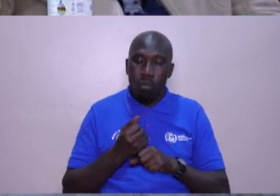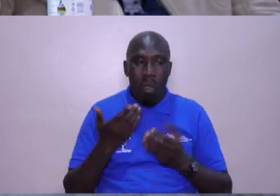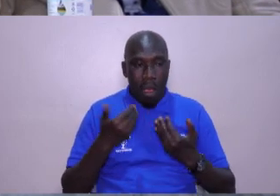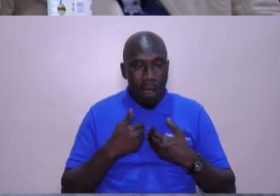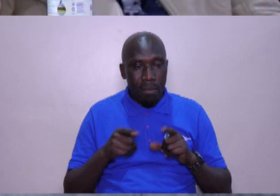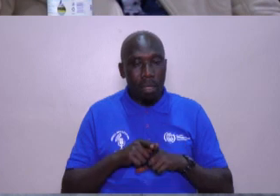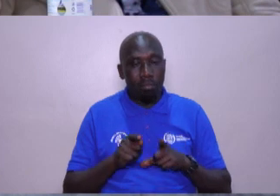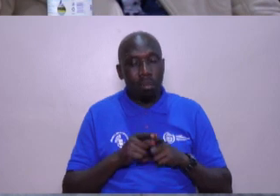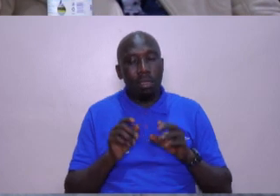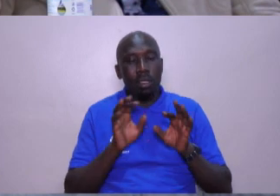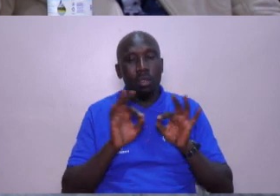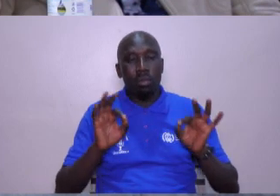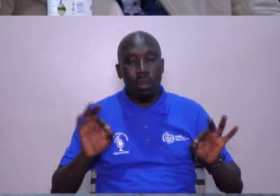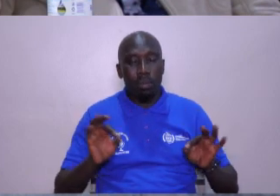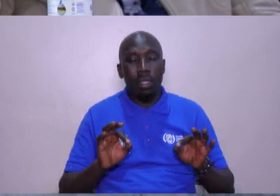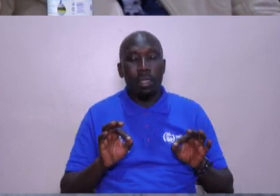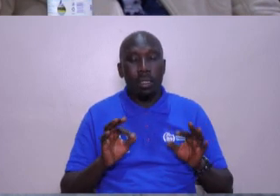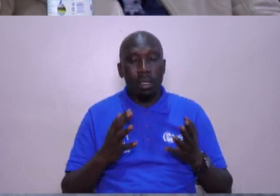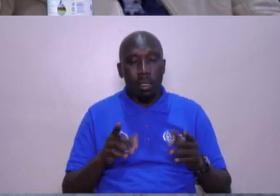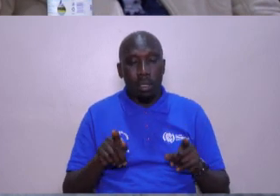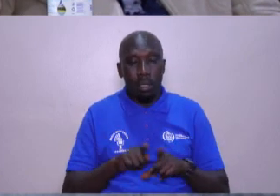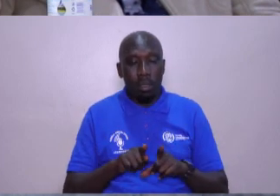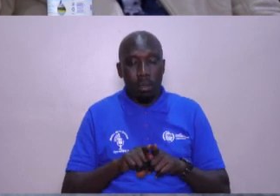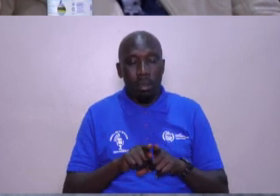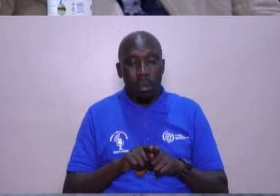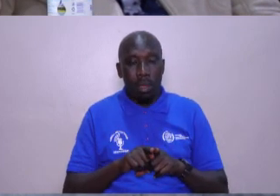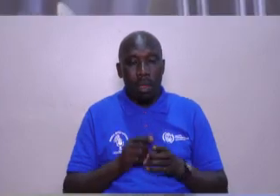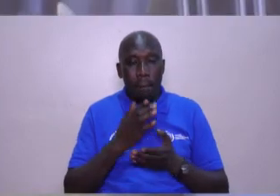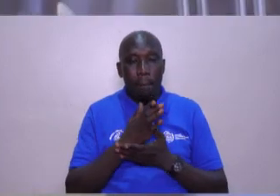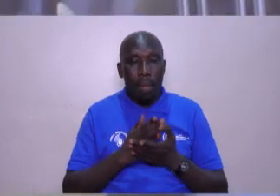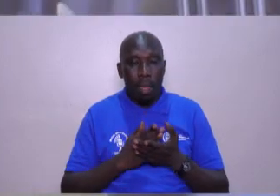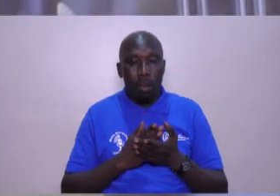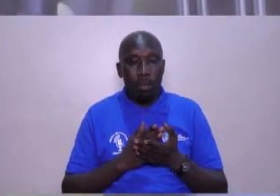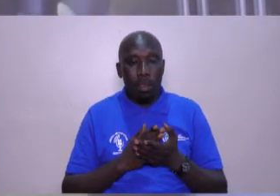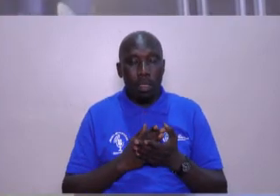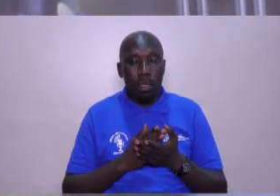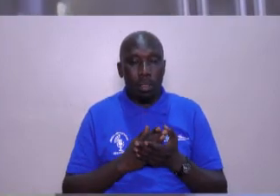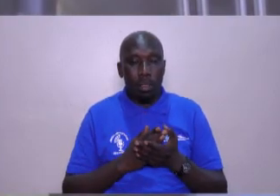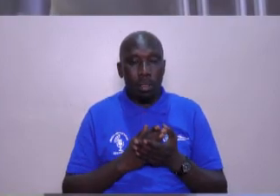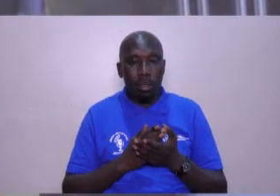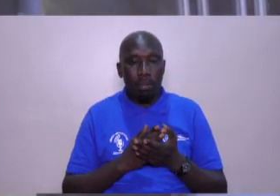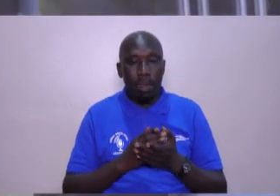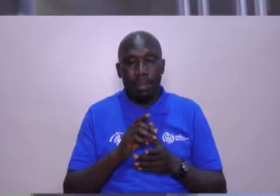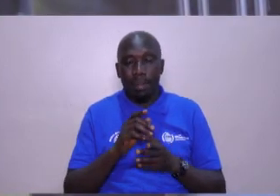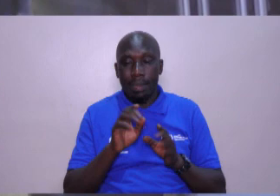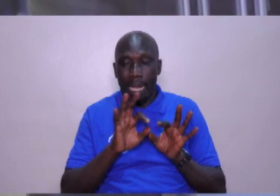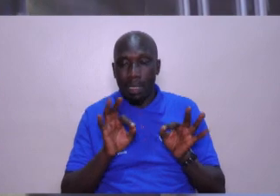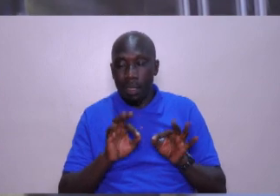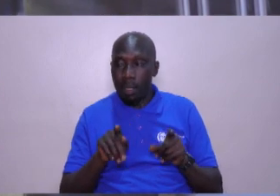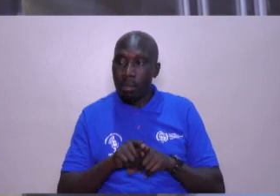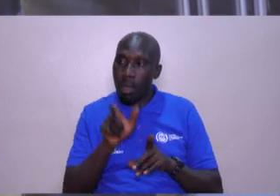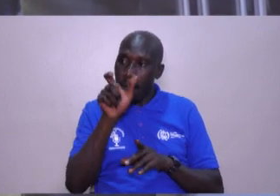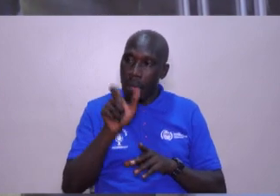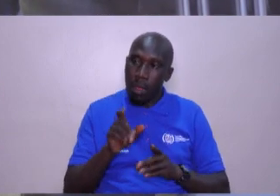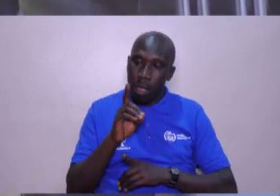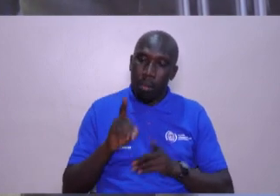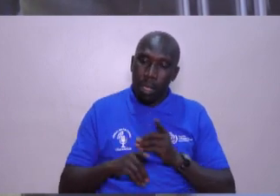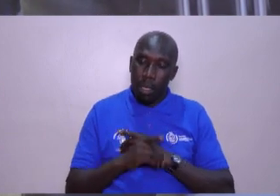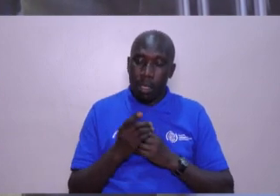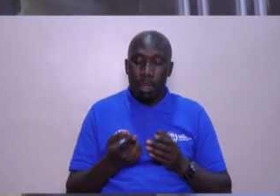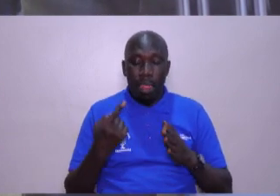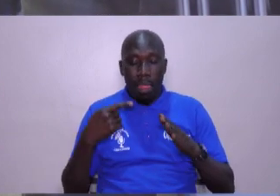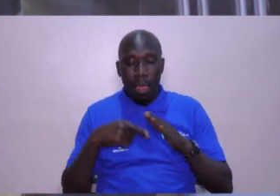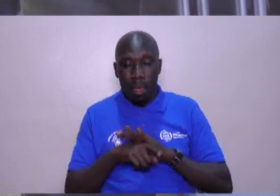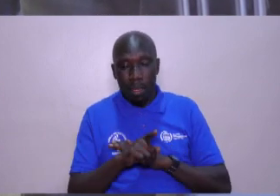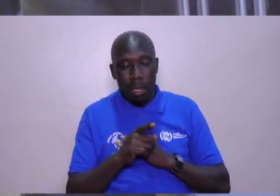a descriptive text and this part of the text. And when a person with disability